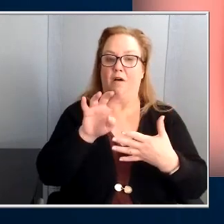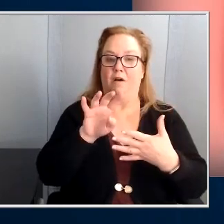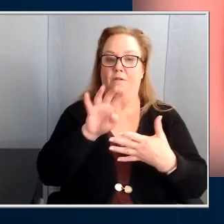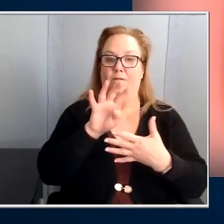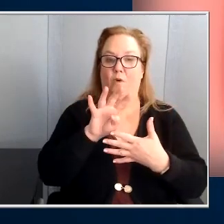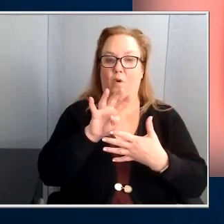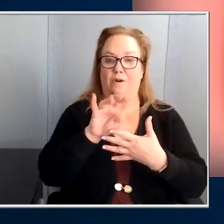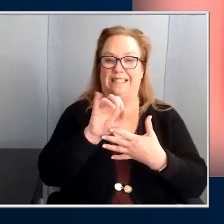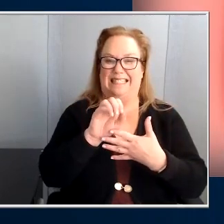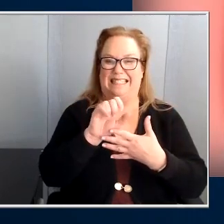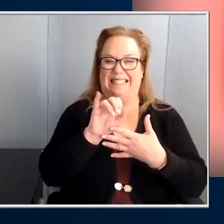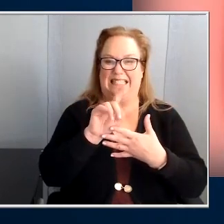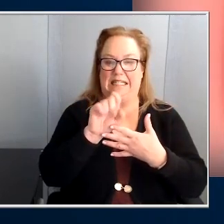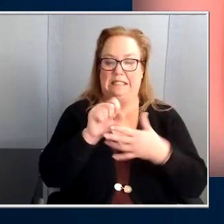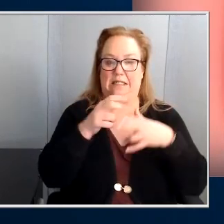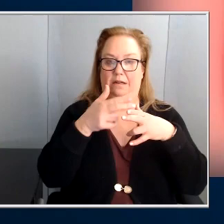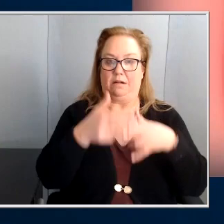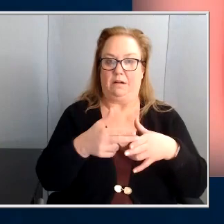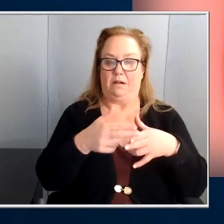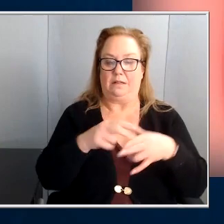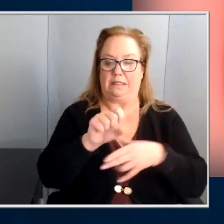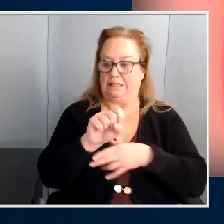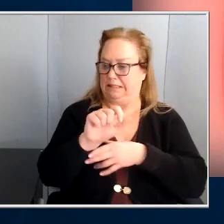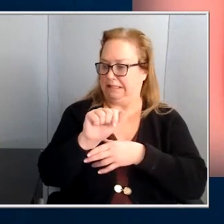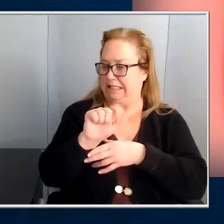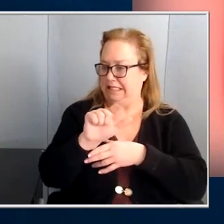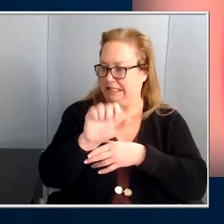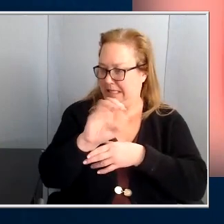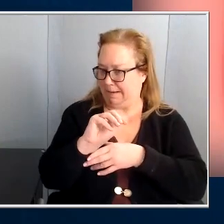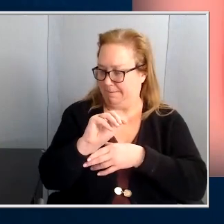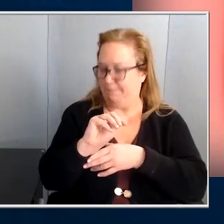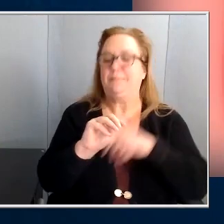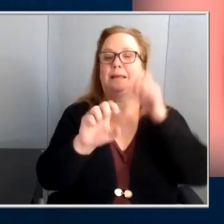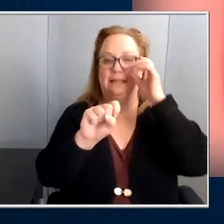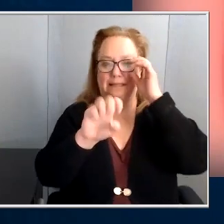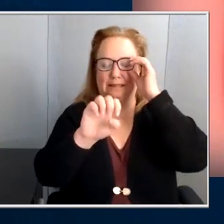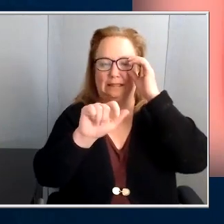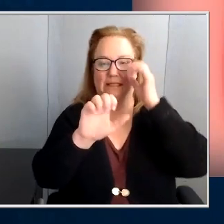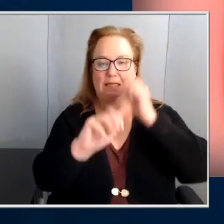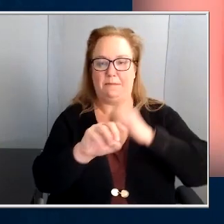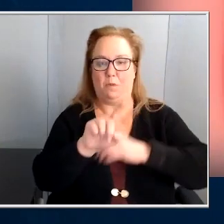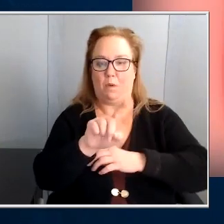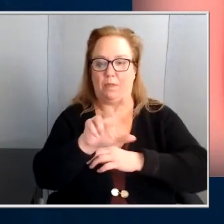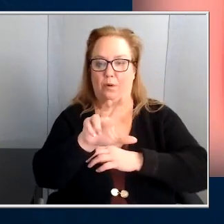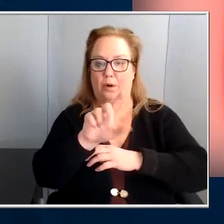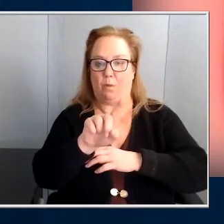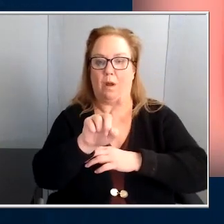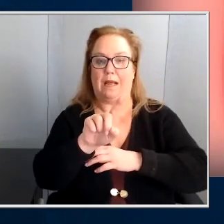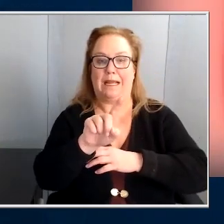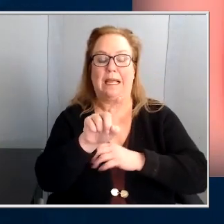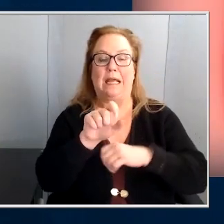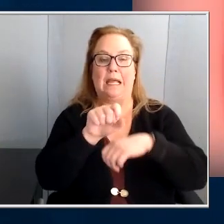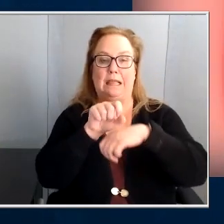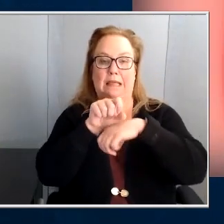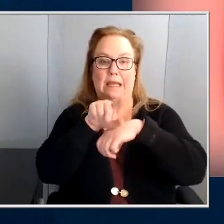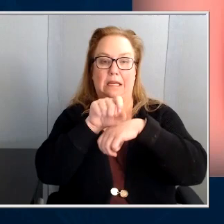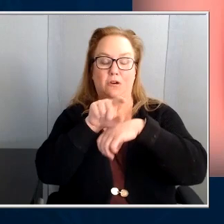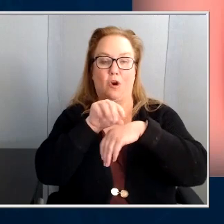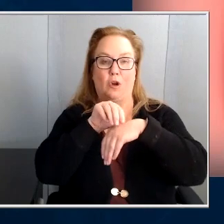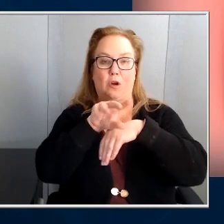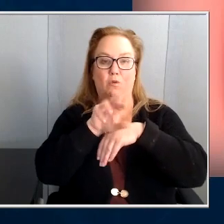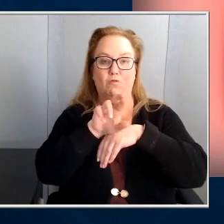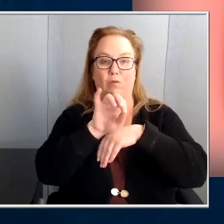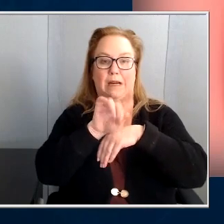called cesium. Is that right? Cesium. Pretty good. Cesium-131. Those tiles deliver targeted radiation to the area for about